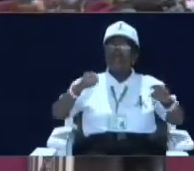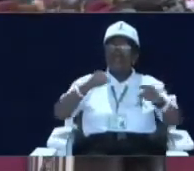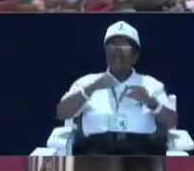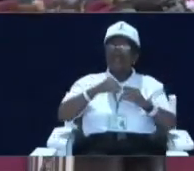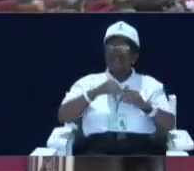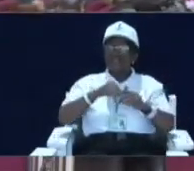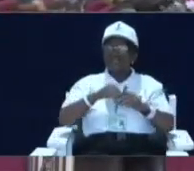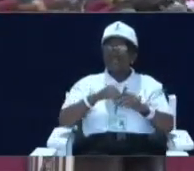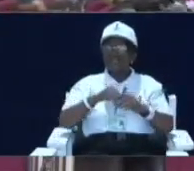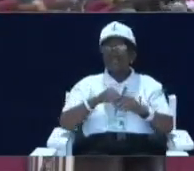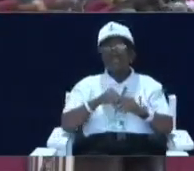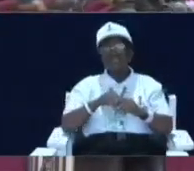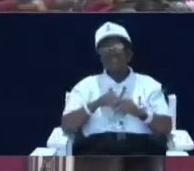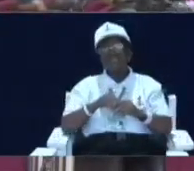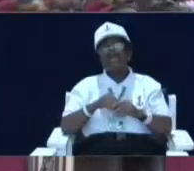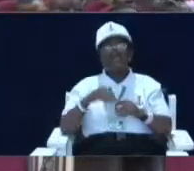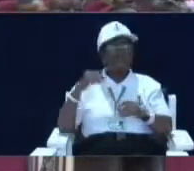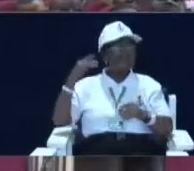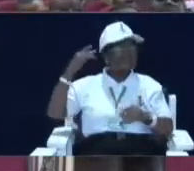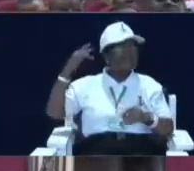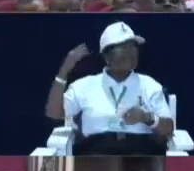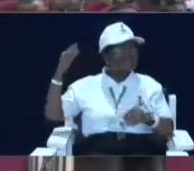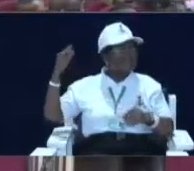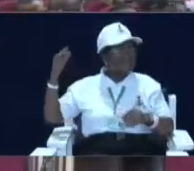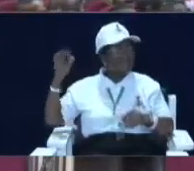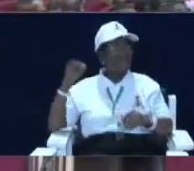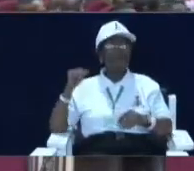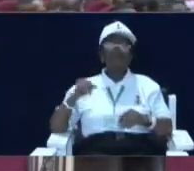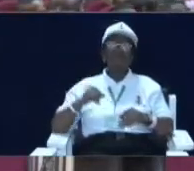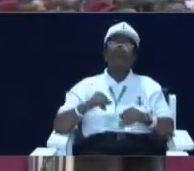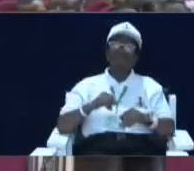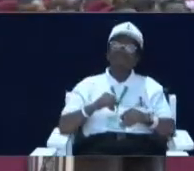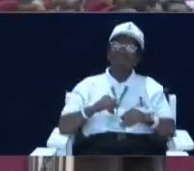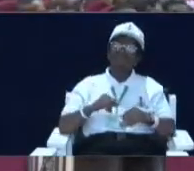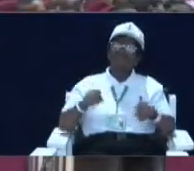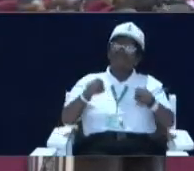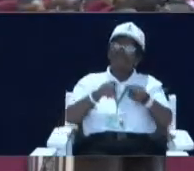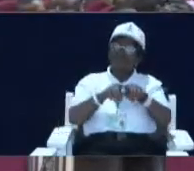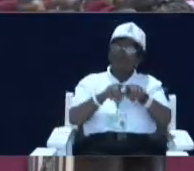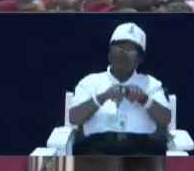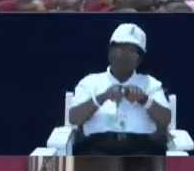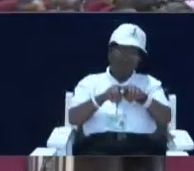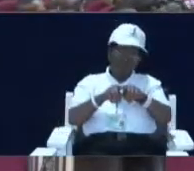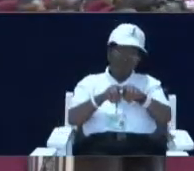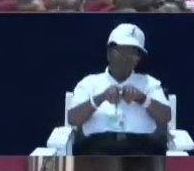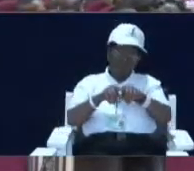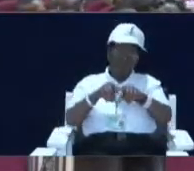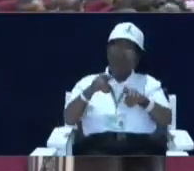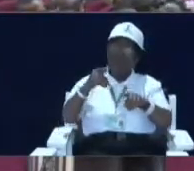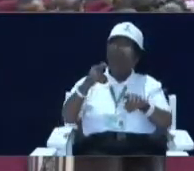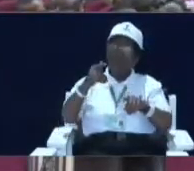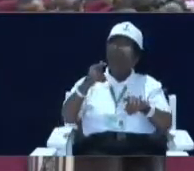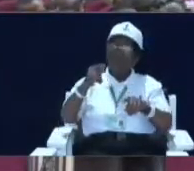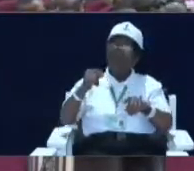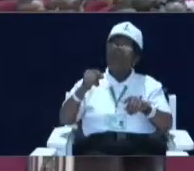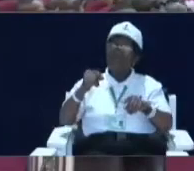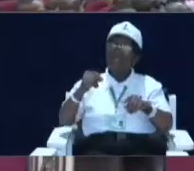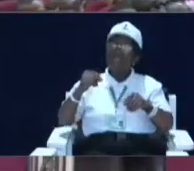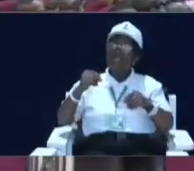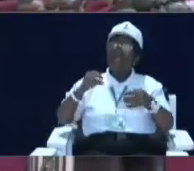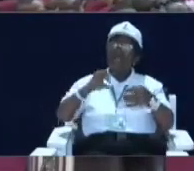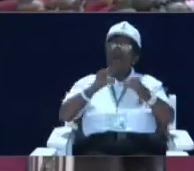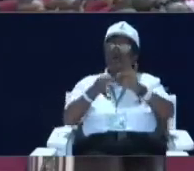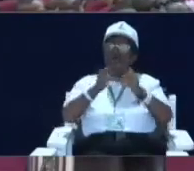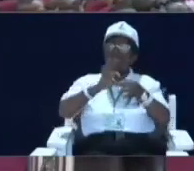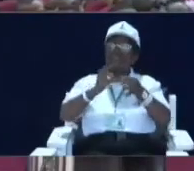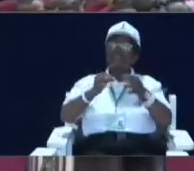pitches or whatever they call it, the musician. So the combination was very